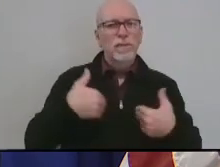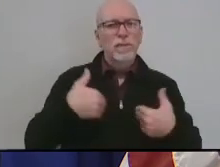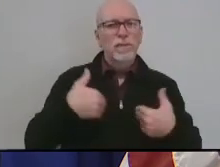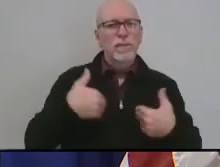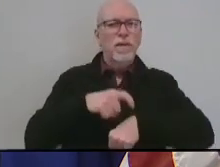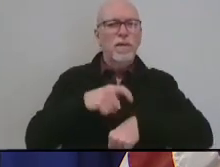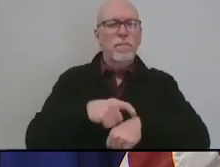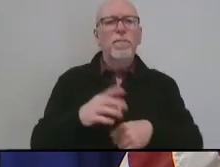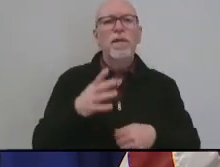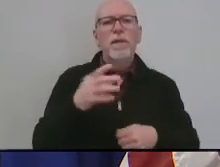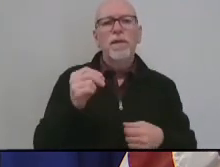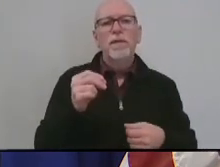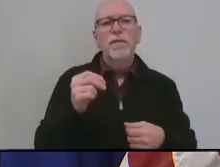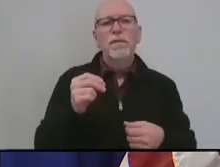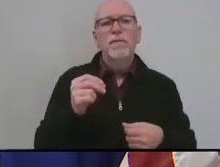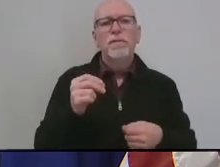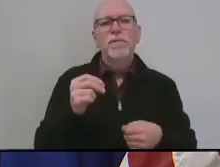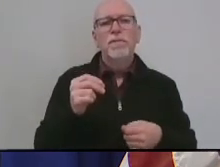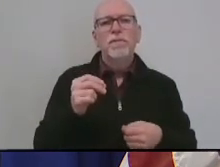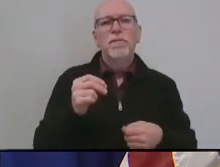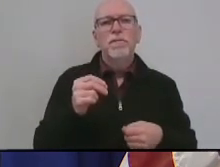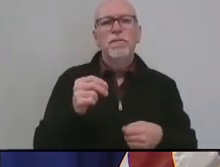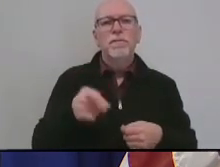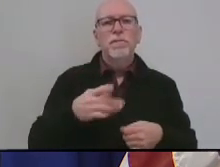and it'd be my